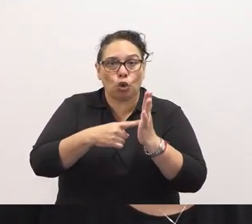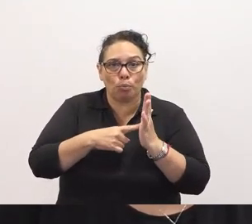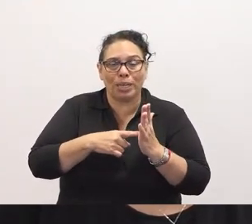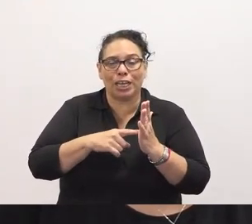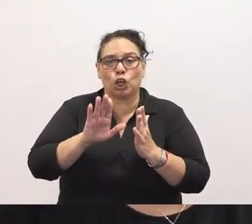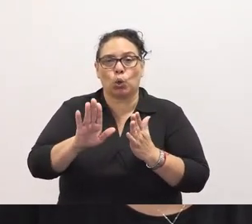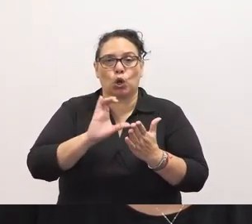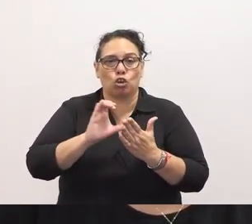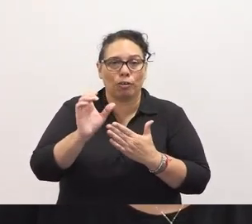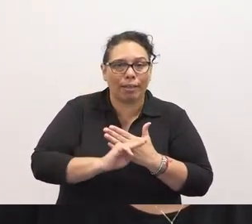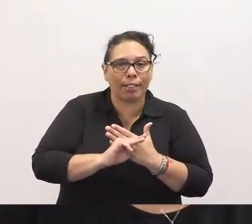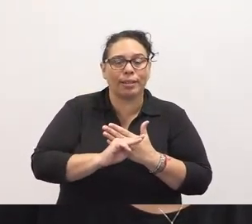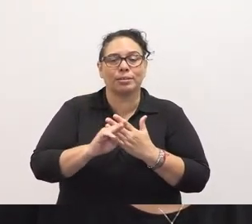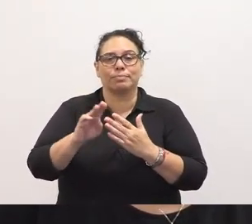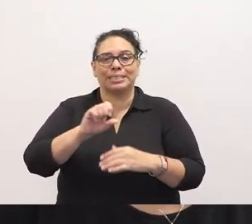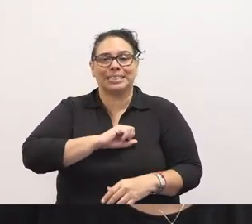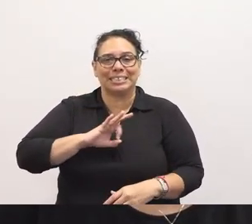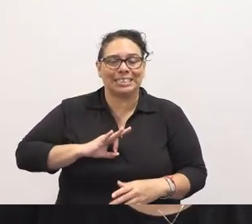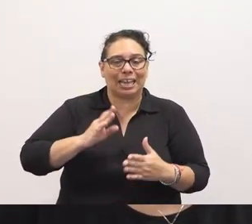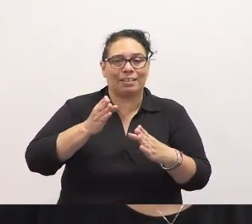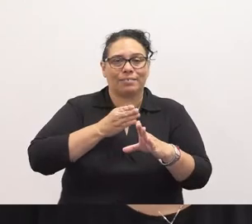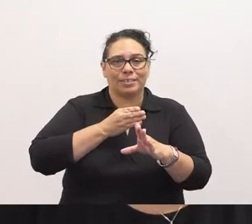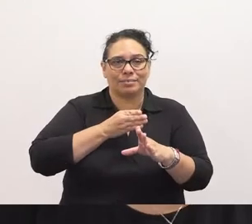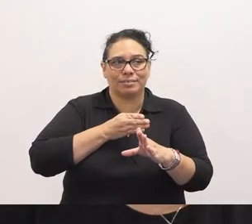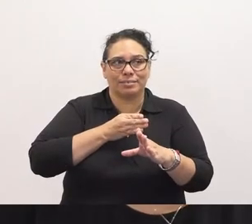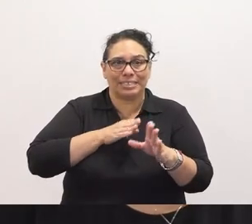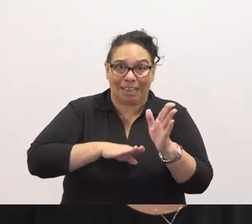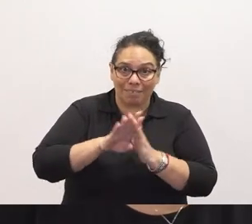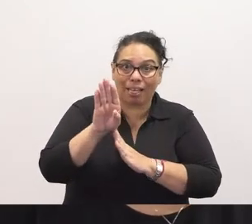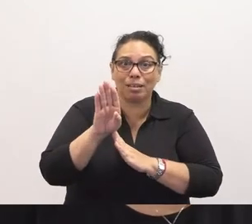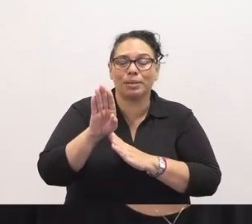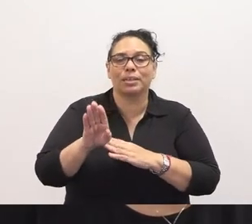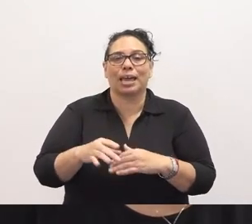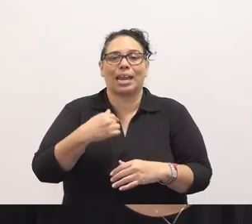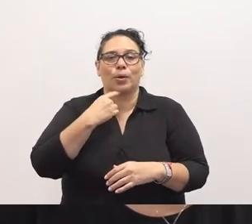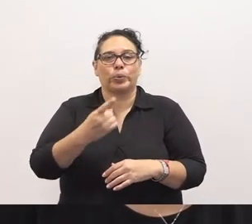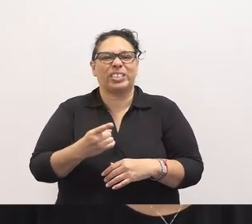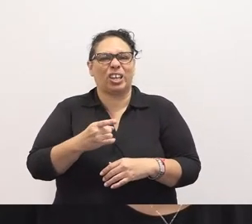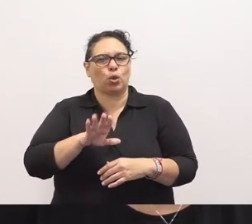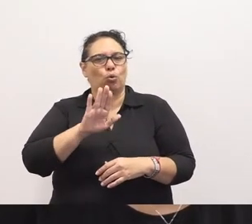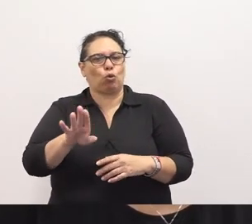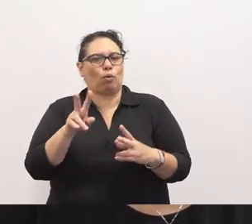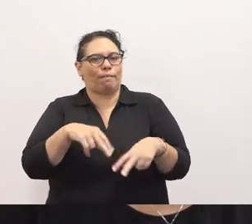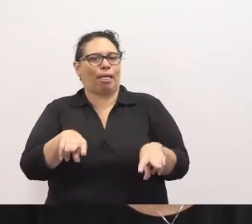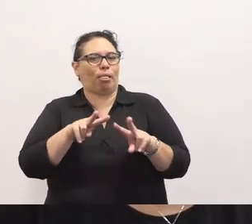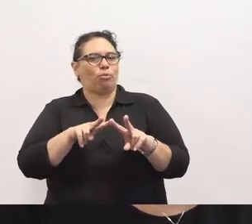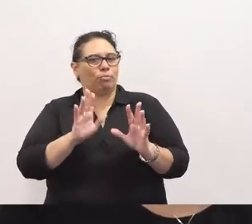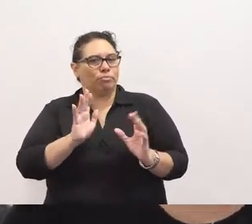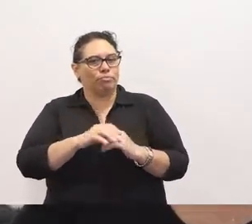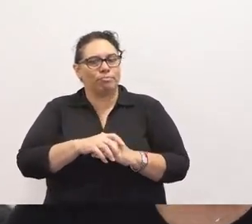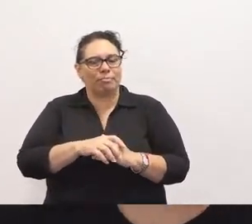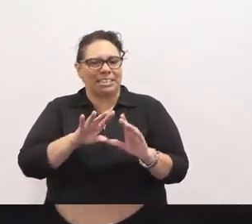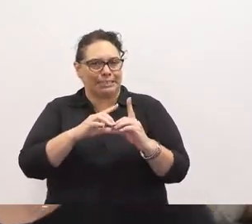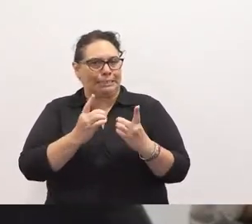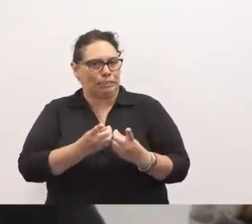curriculum. Show me your staff development calendar. And I will tell you what your values really are as a district. Thank you.